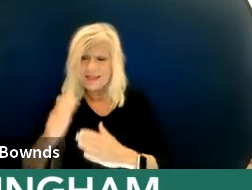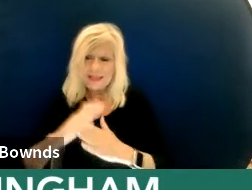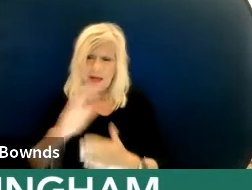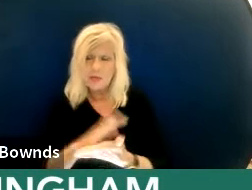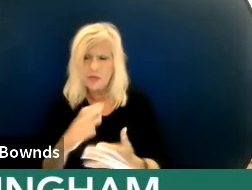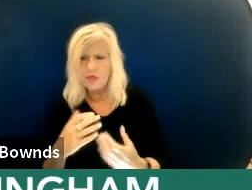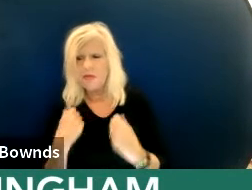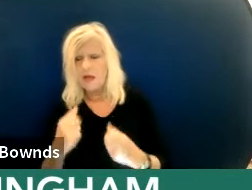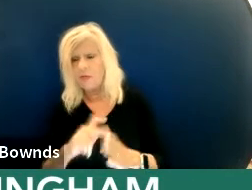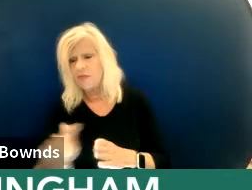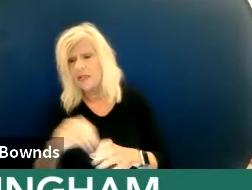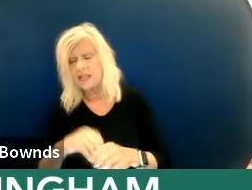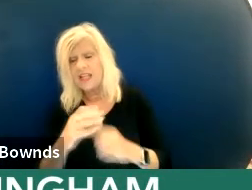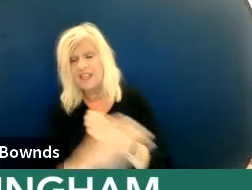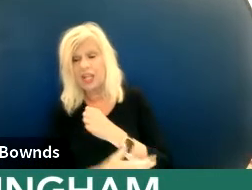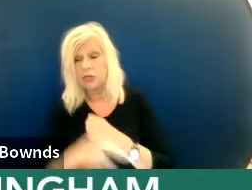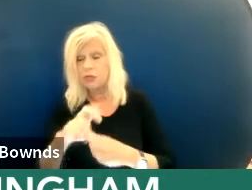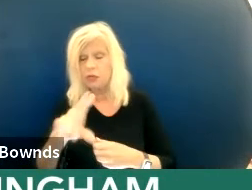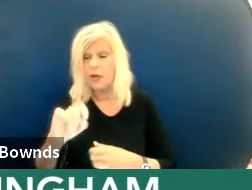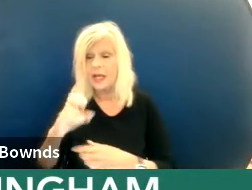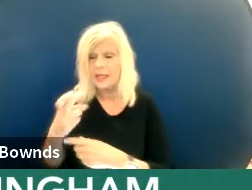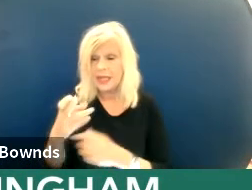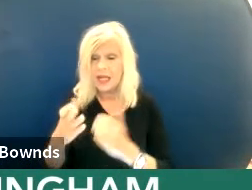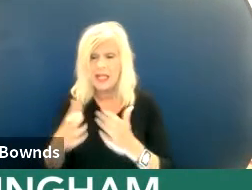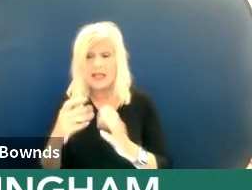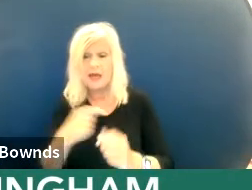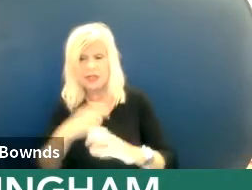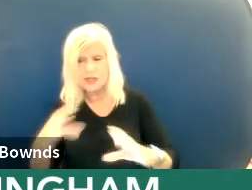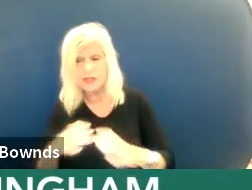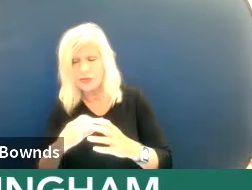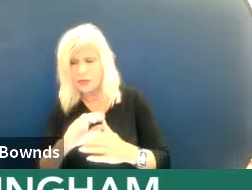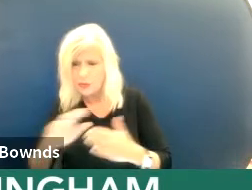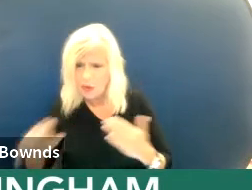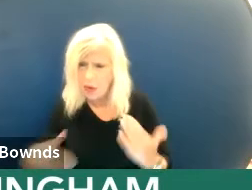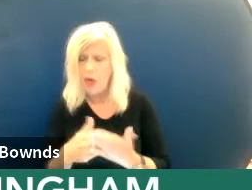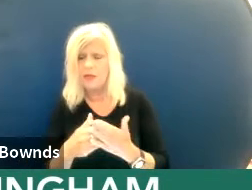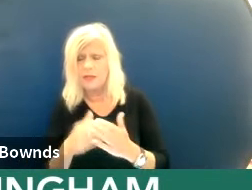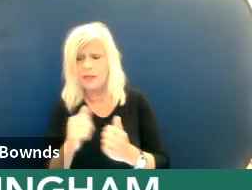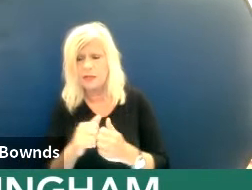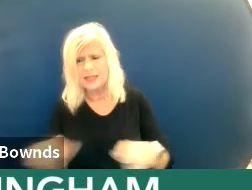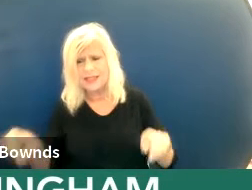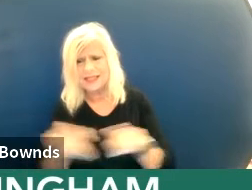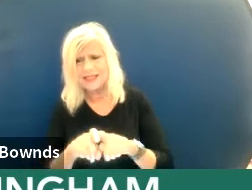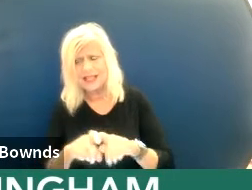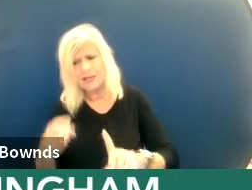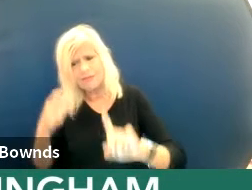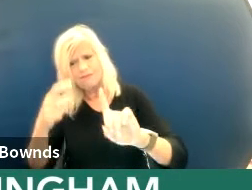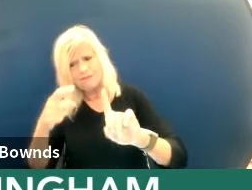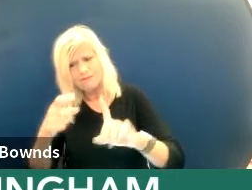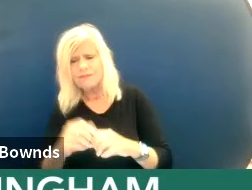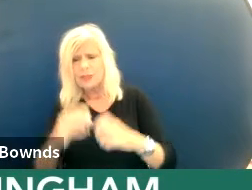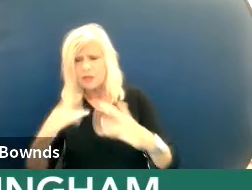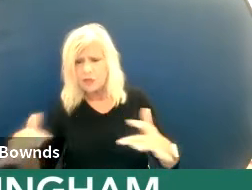country. RECTech allows us to do all this with the common thread of diversity, equity,